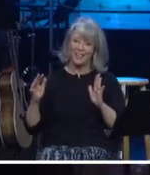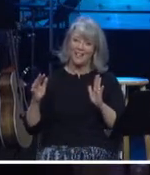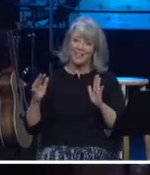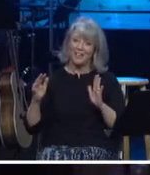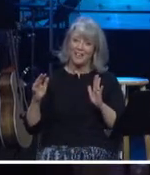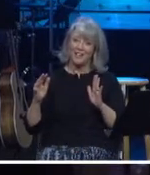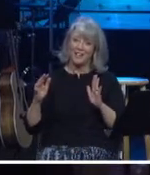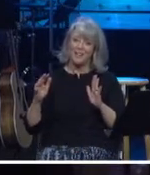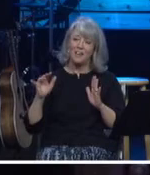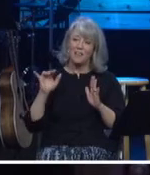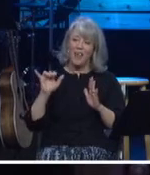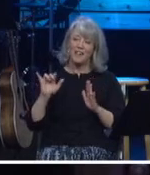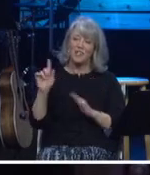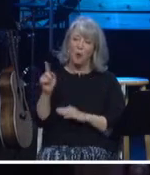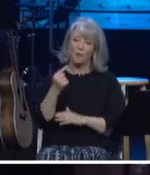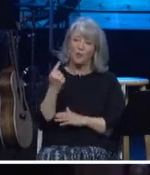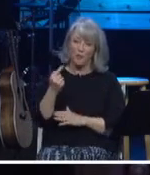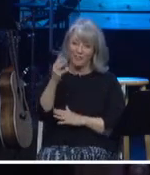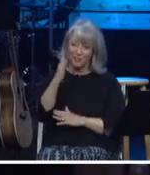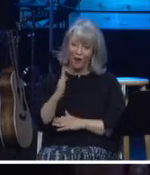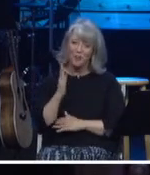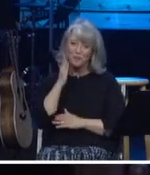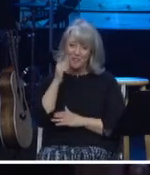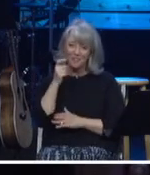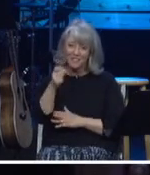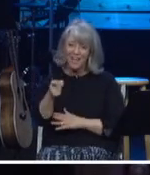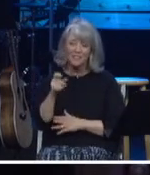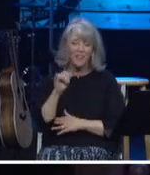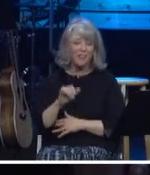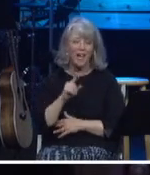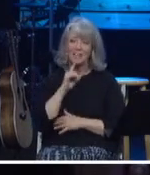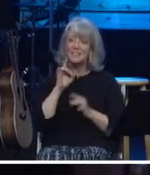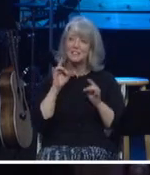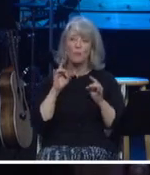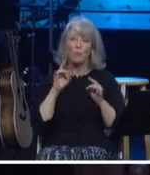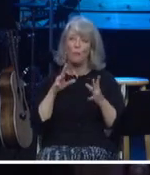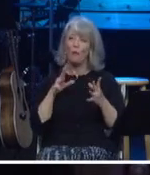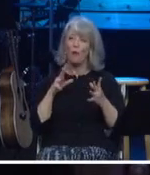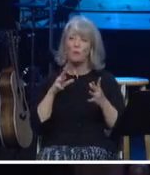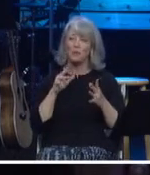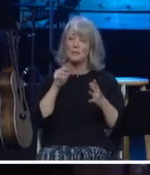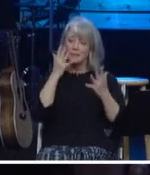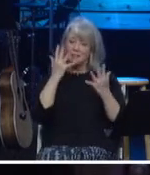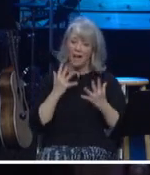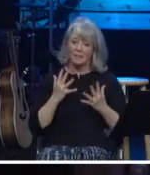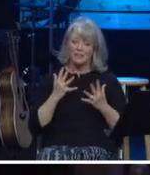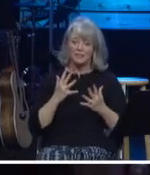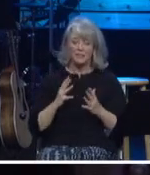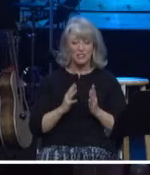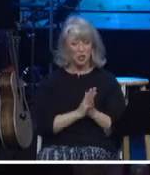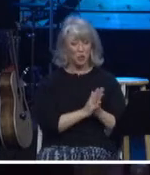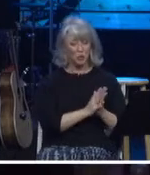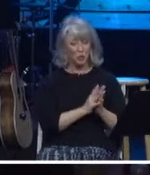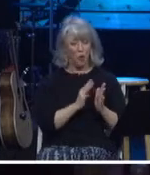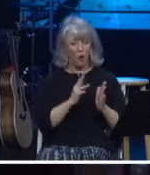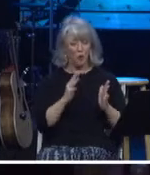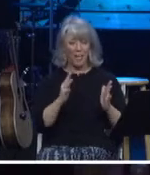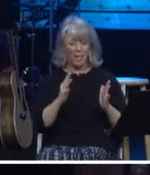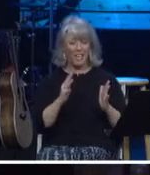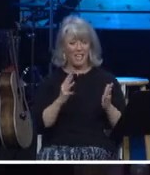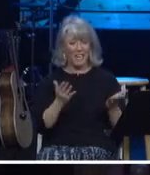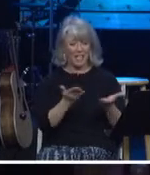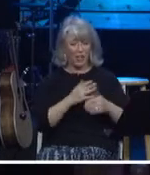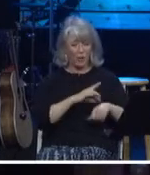from the one and only God. It's the tragedy, just listen, the tragedy of trading the glory of eternal